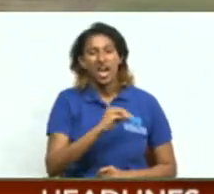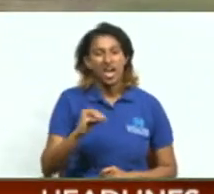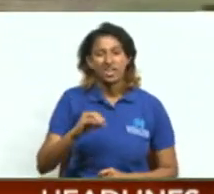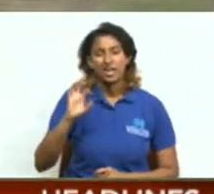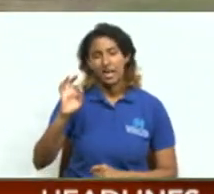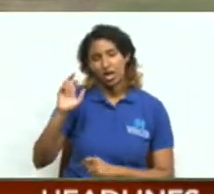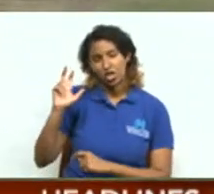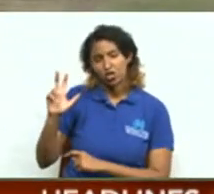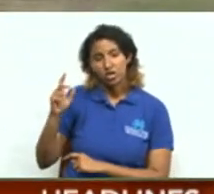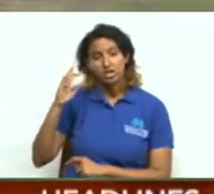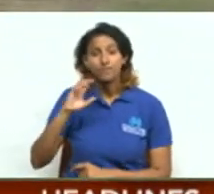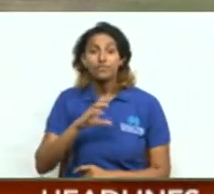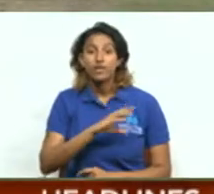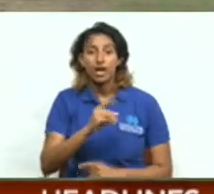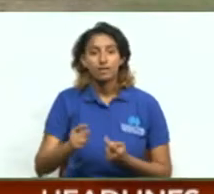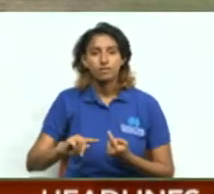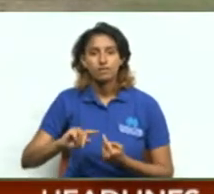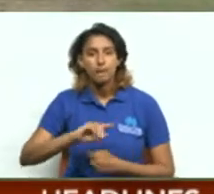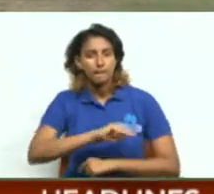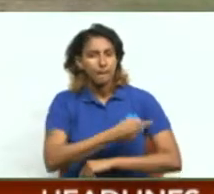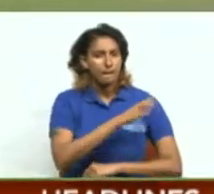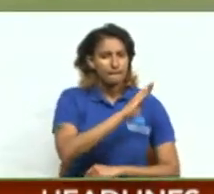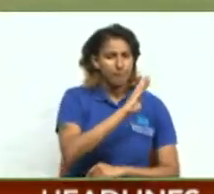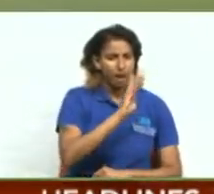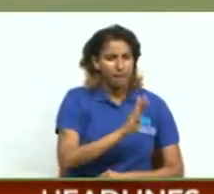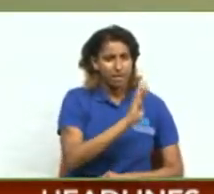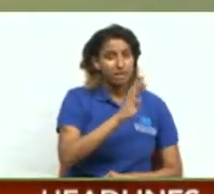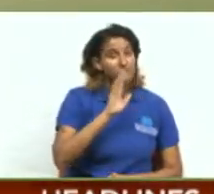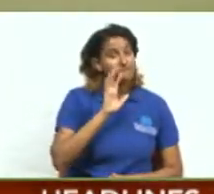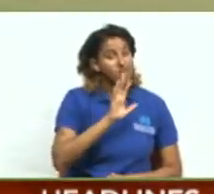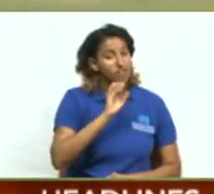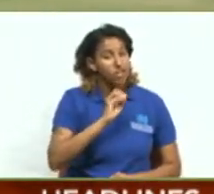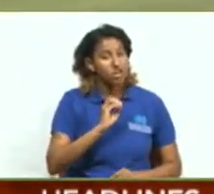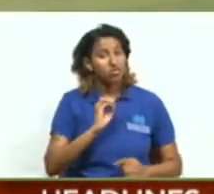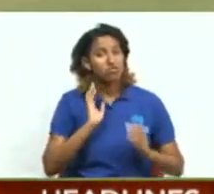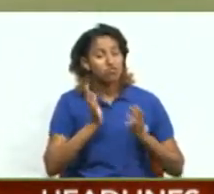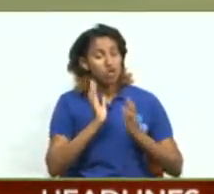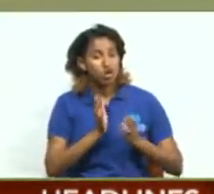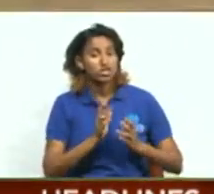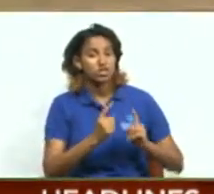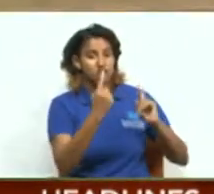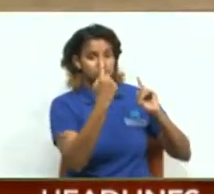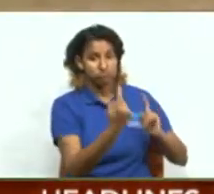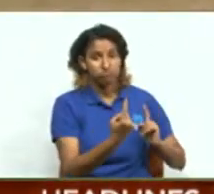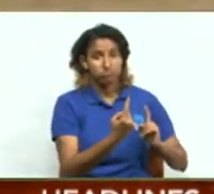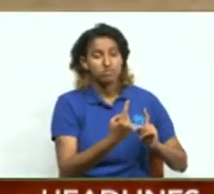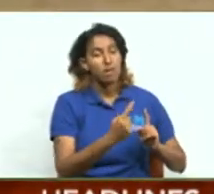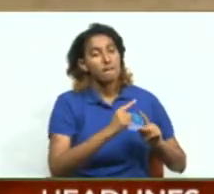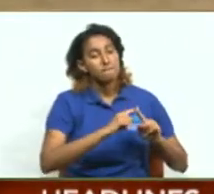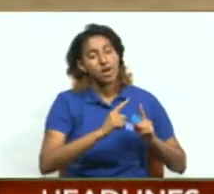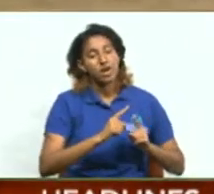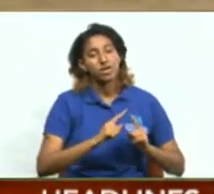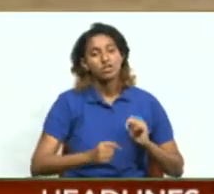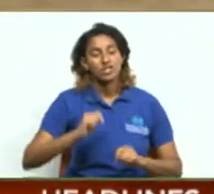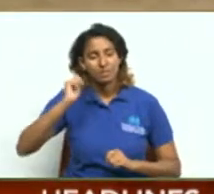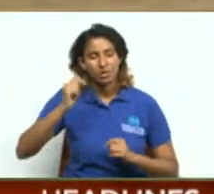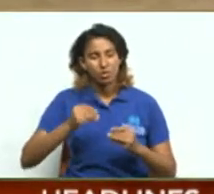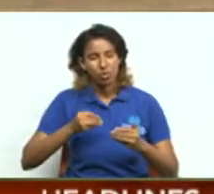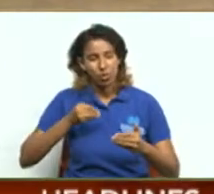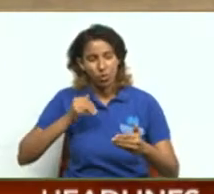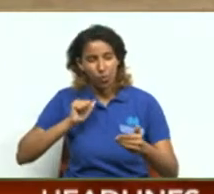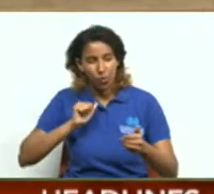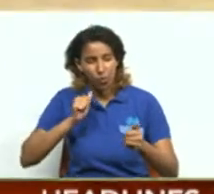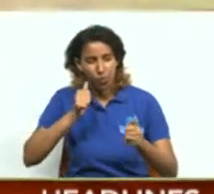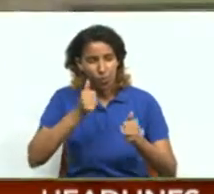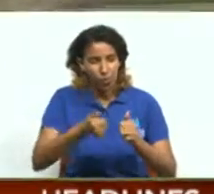reply, Barbados got a 50-run opening stand between Craig Brathwaite and Zachary McCaskey, but TNT gradually clawed back. With the